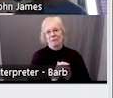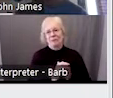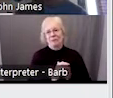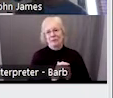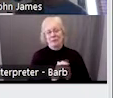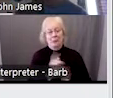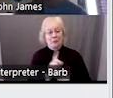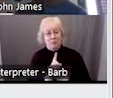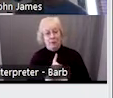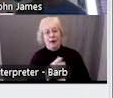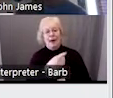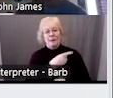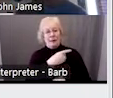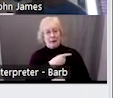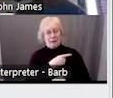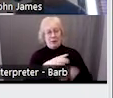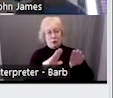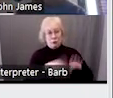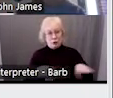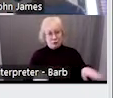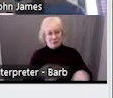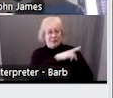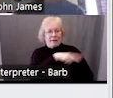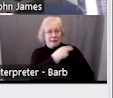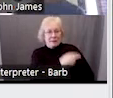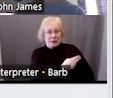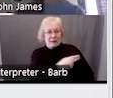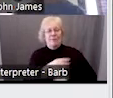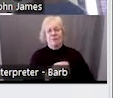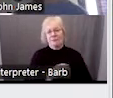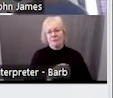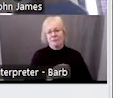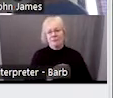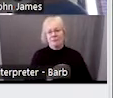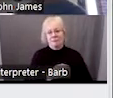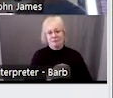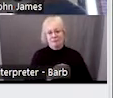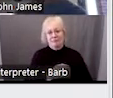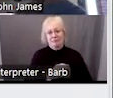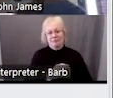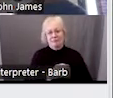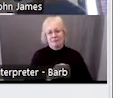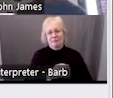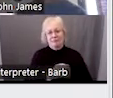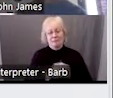Minneapolis Children's Hospital. I have 9 class